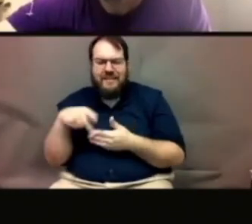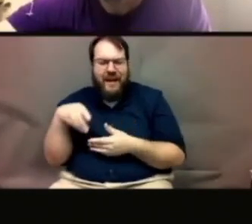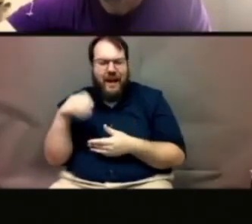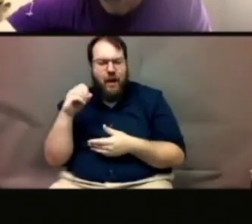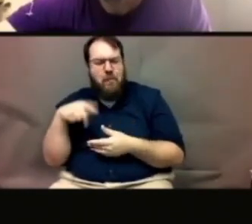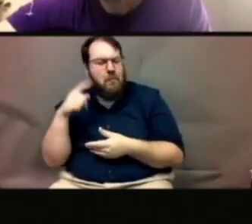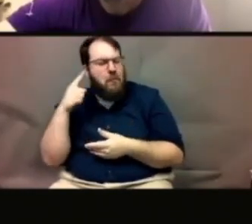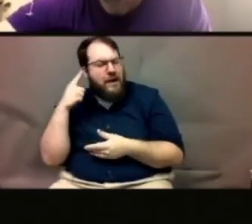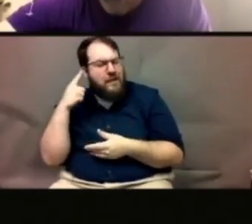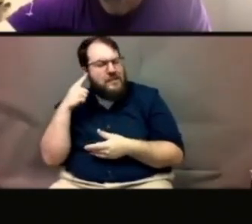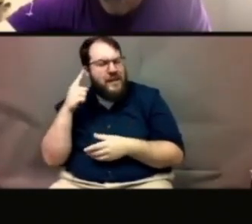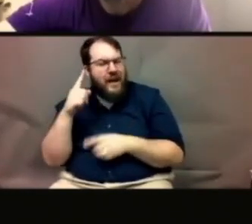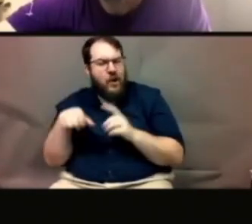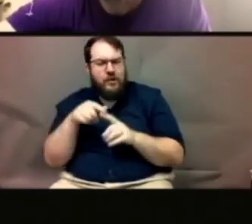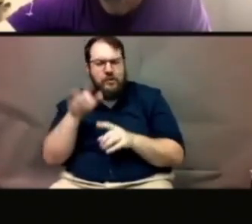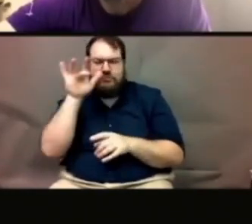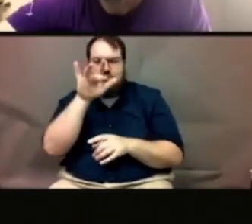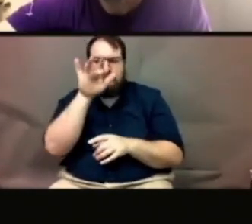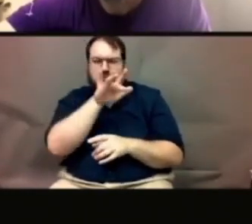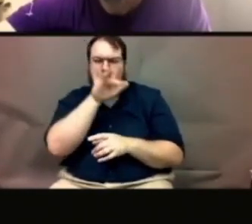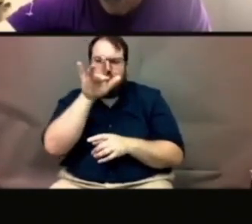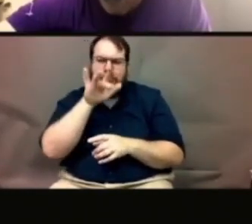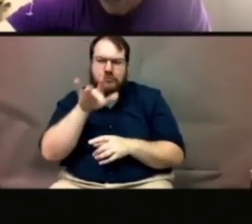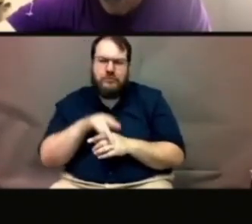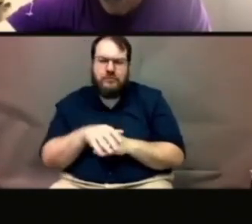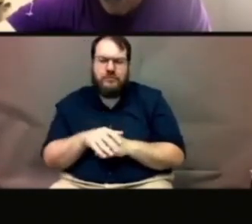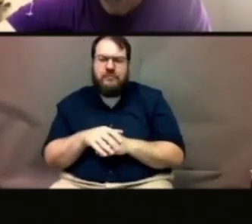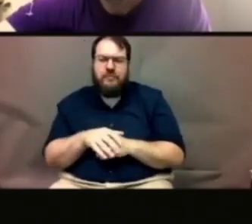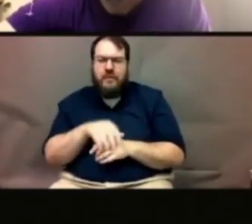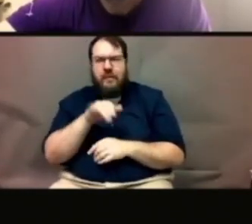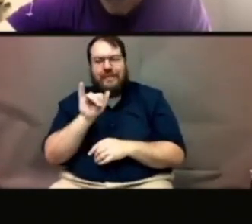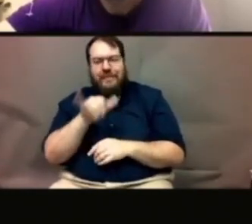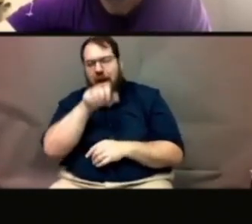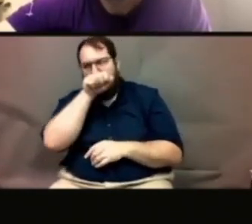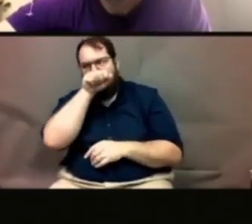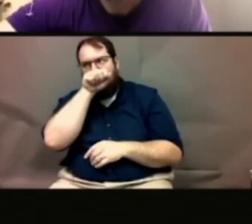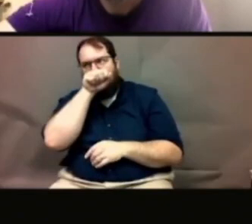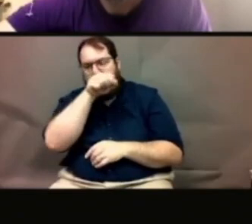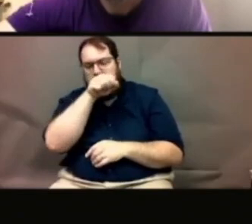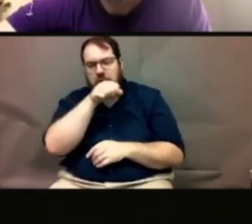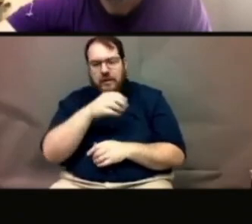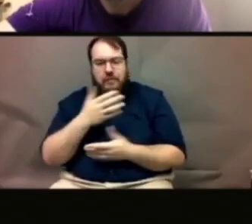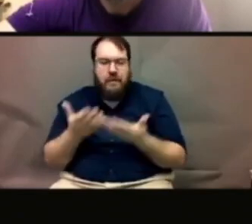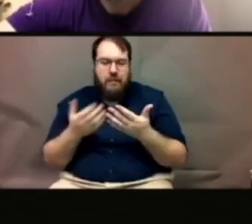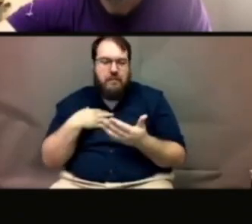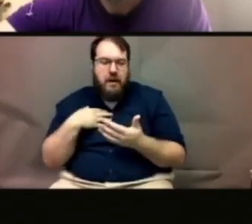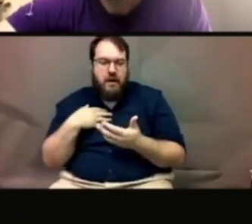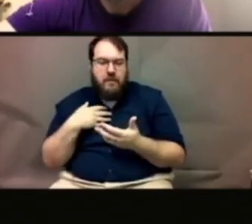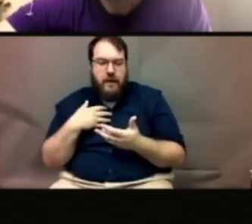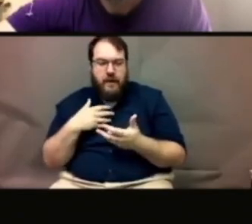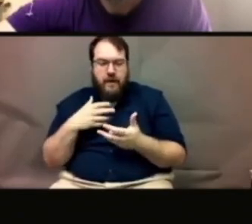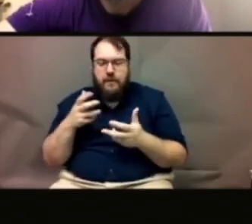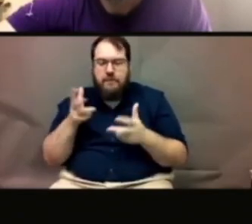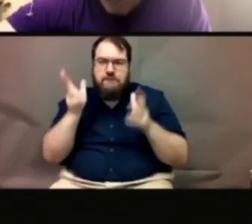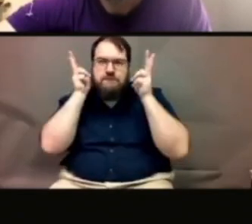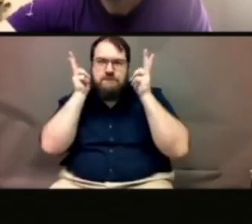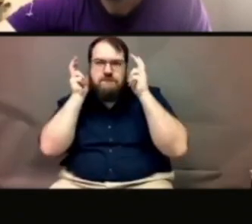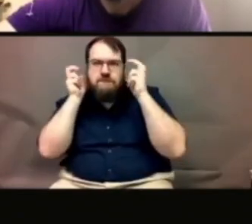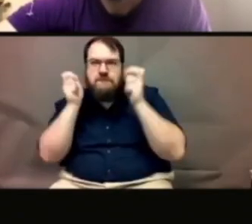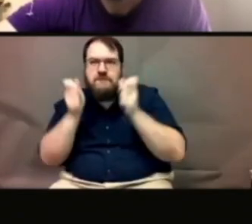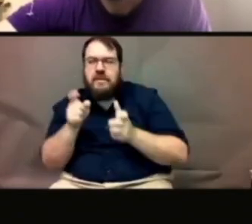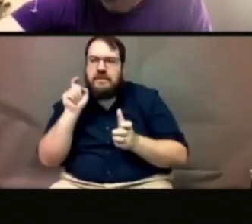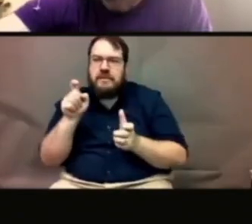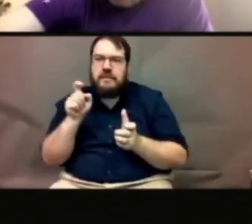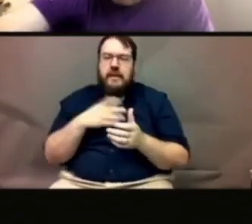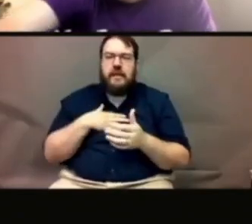I really love this app. And maybe it's just my sensory me, that I like it. Hang